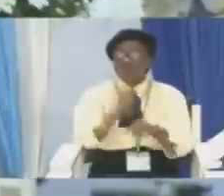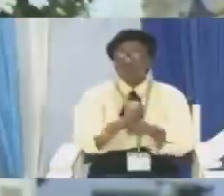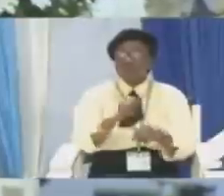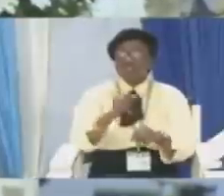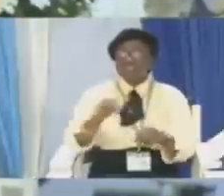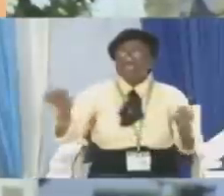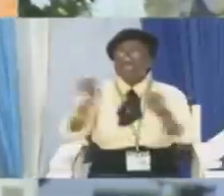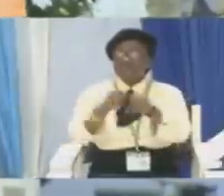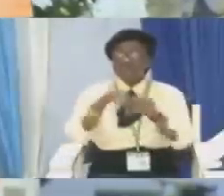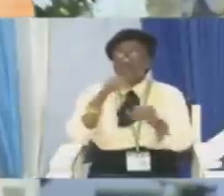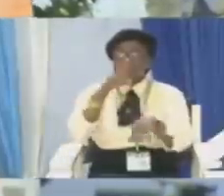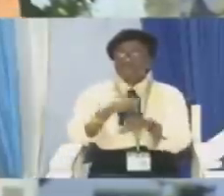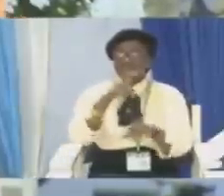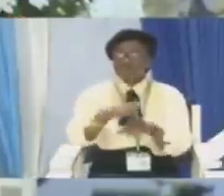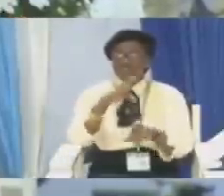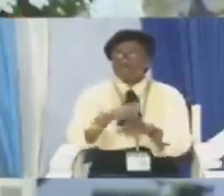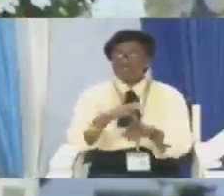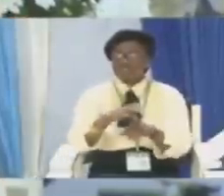even in the church.